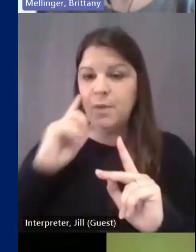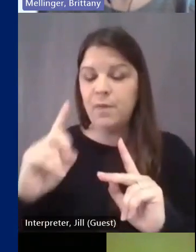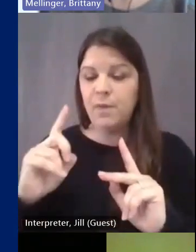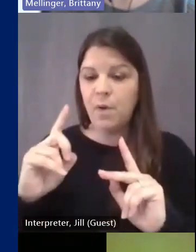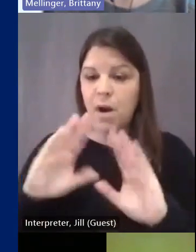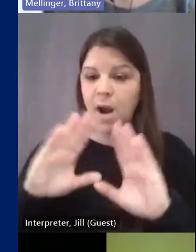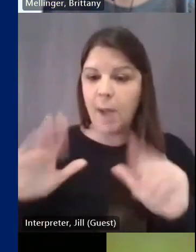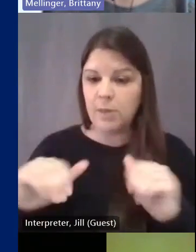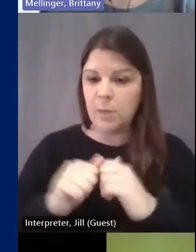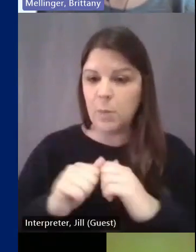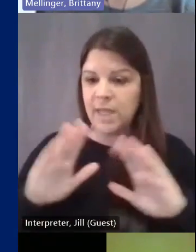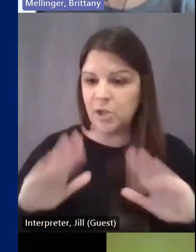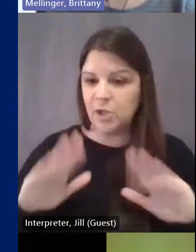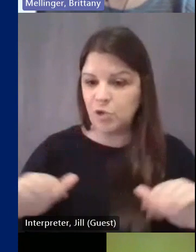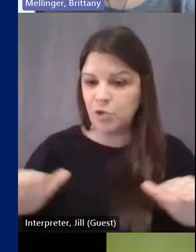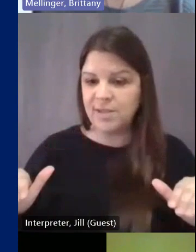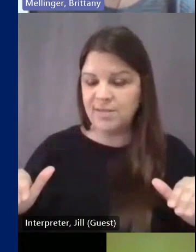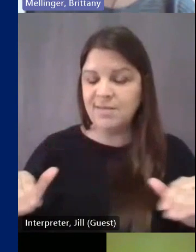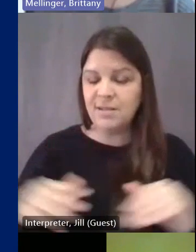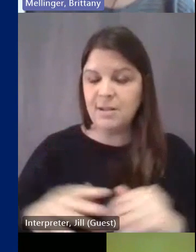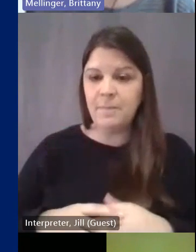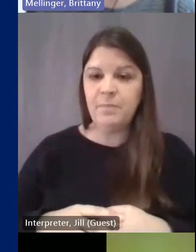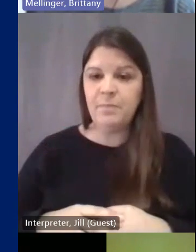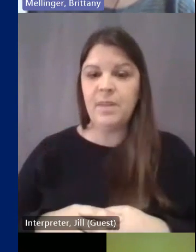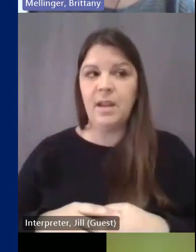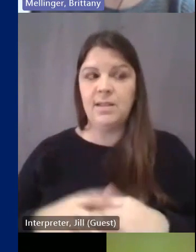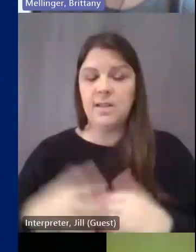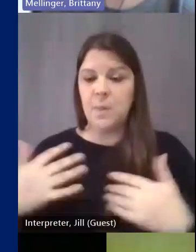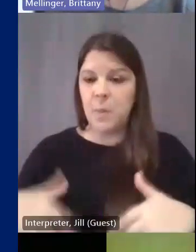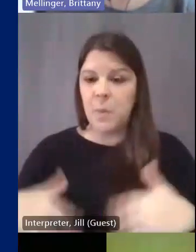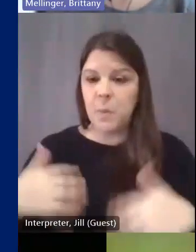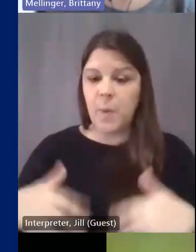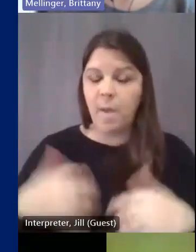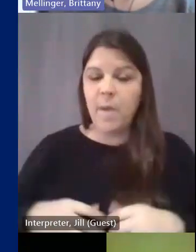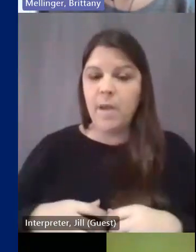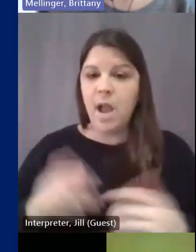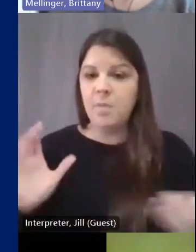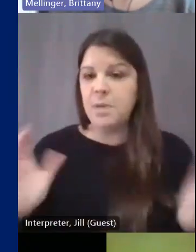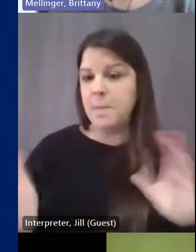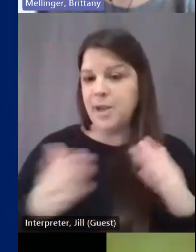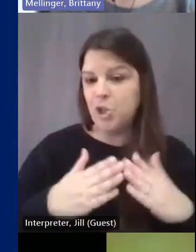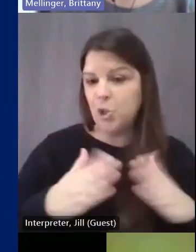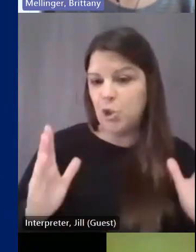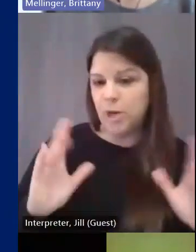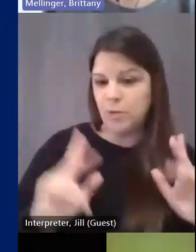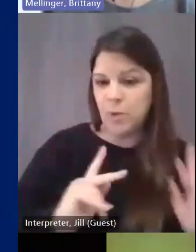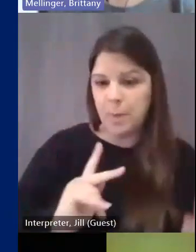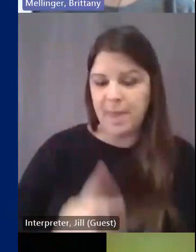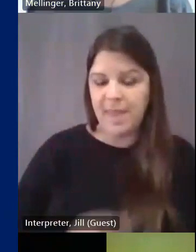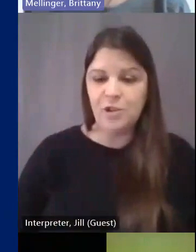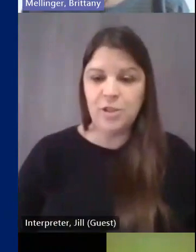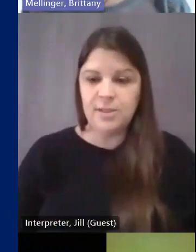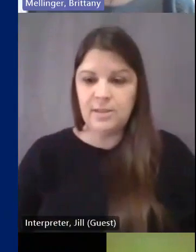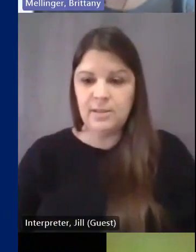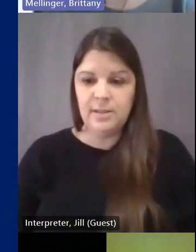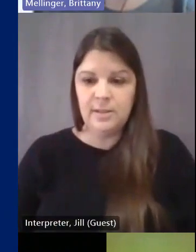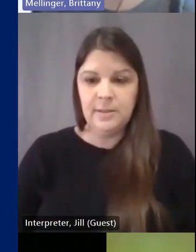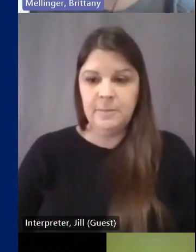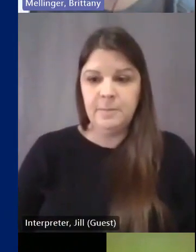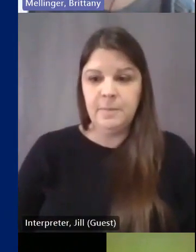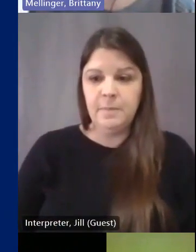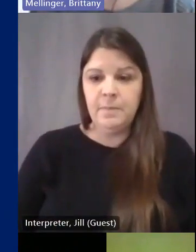households with children at a much more significant level than the general population. So of